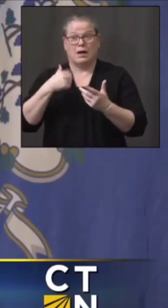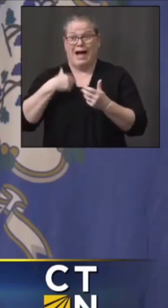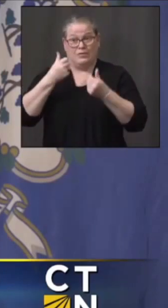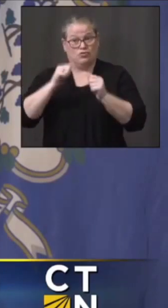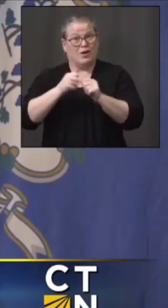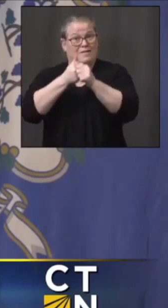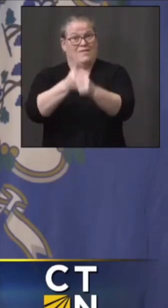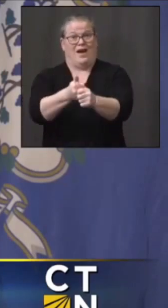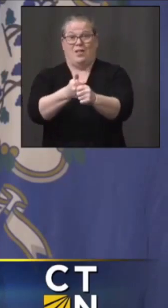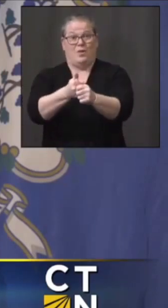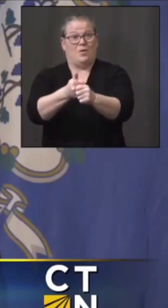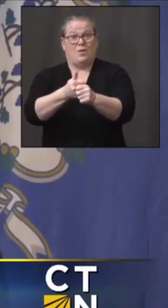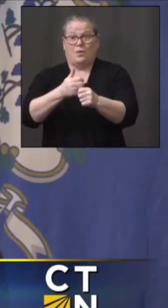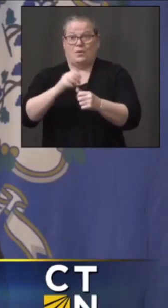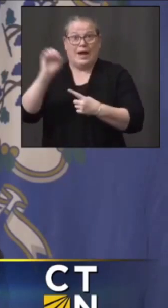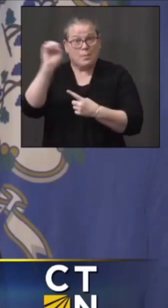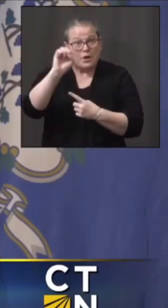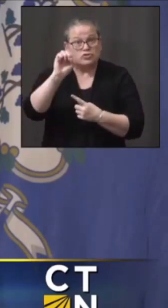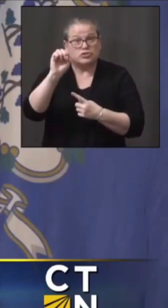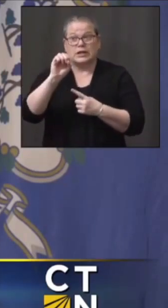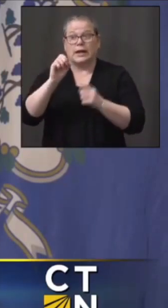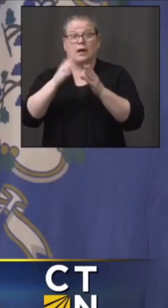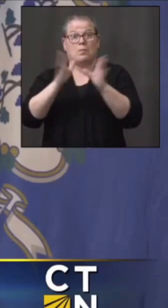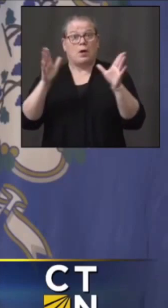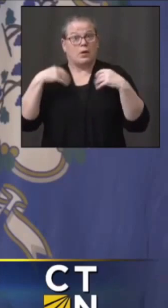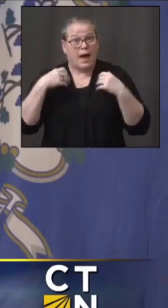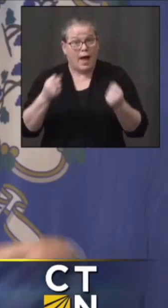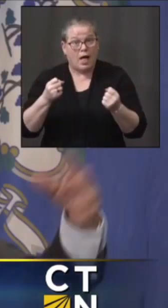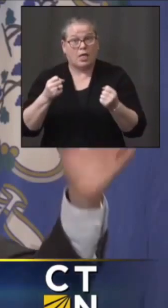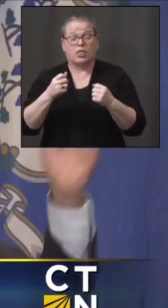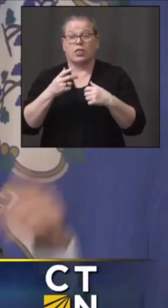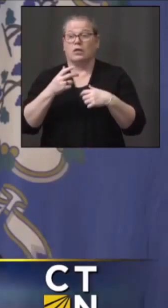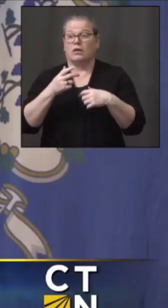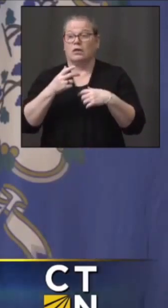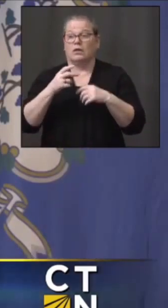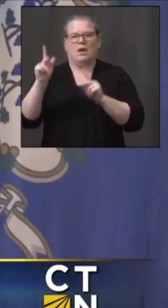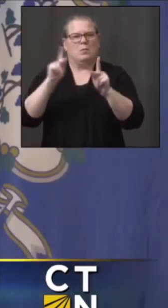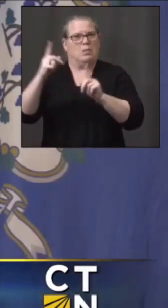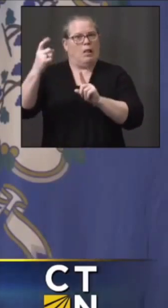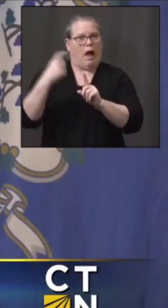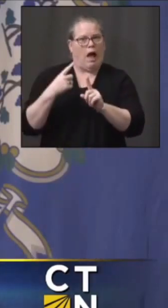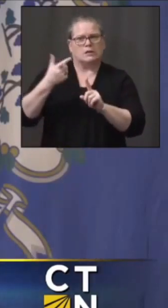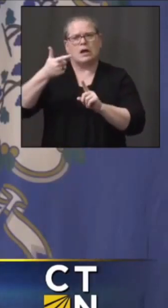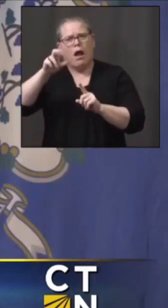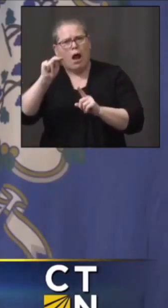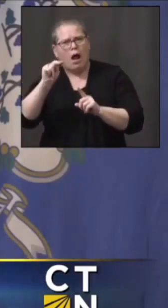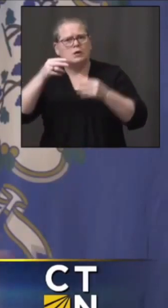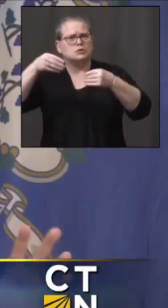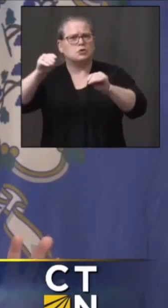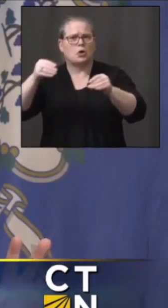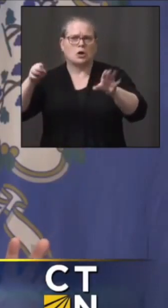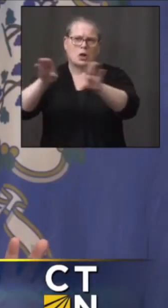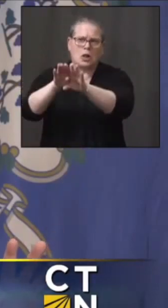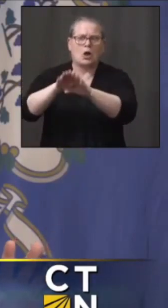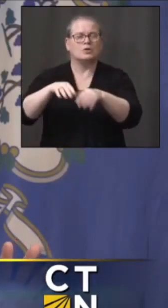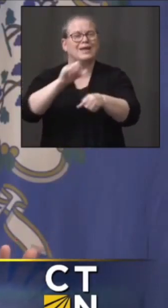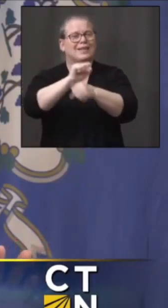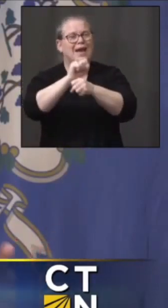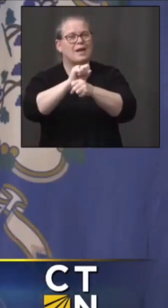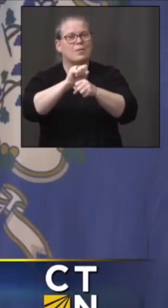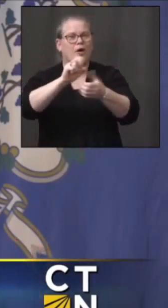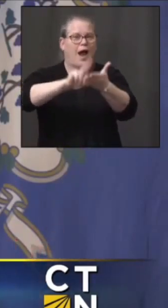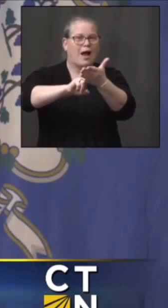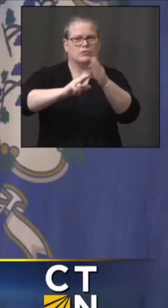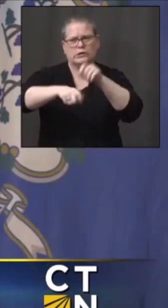public health and related to COVID. People wanted me to shut down gun stores or, tear up labor contracts. That's not what